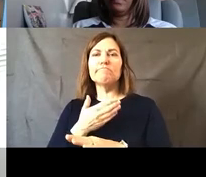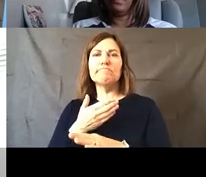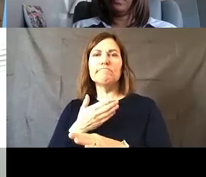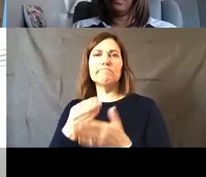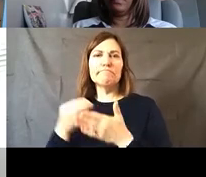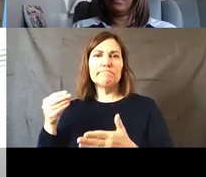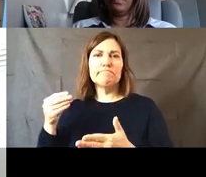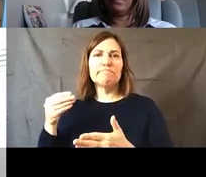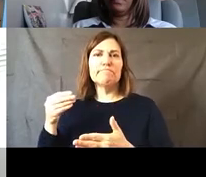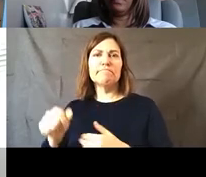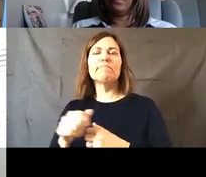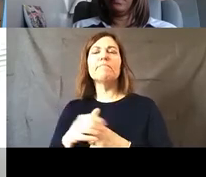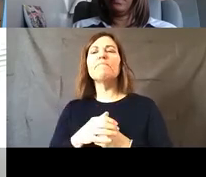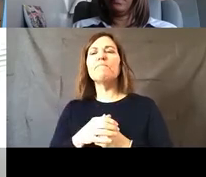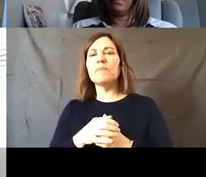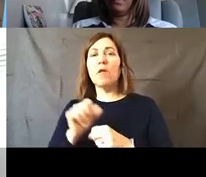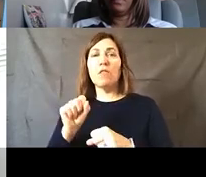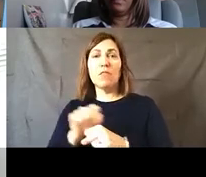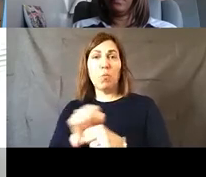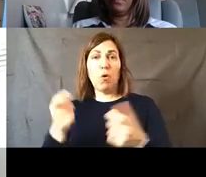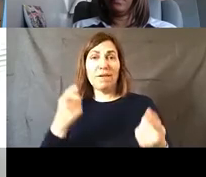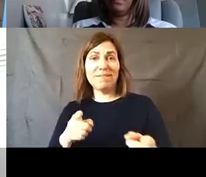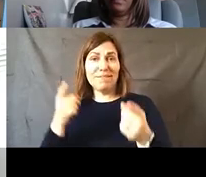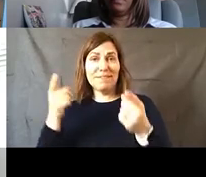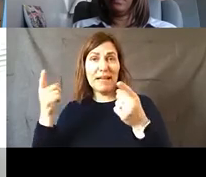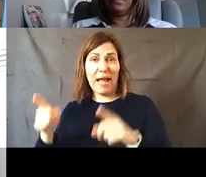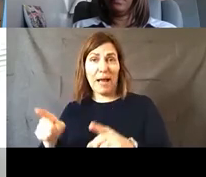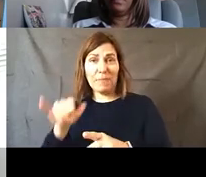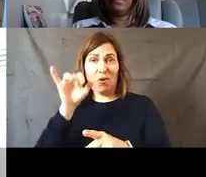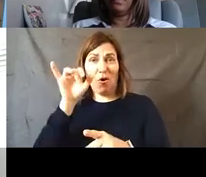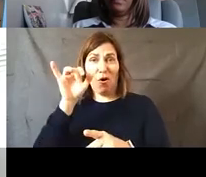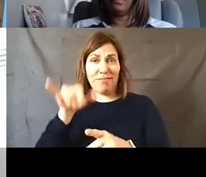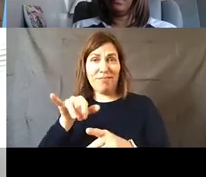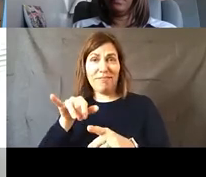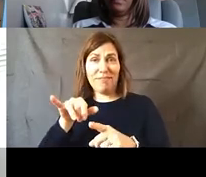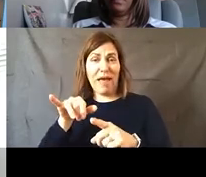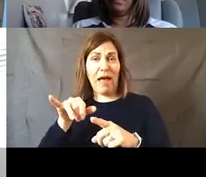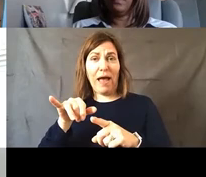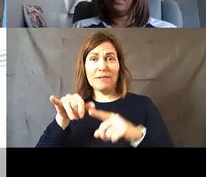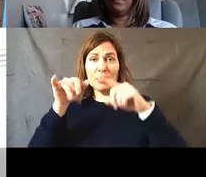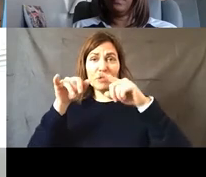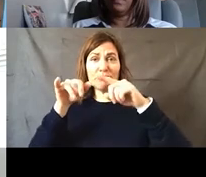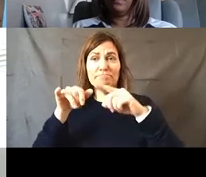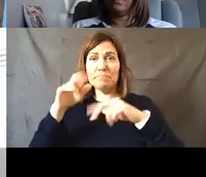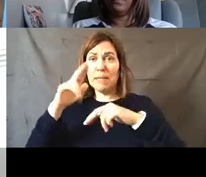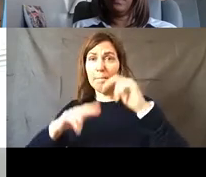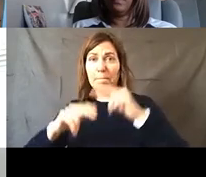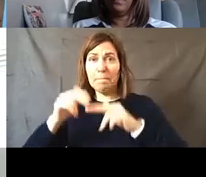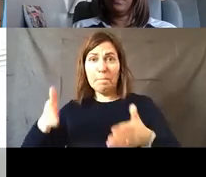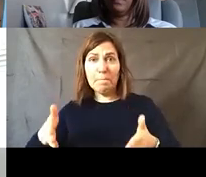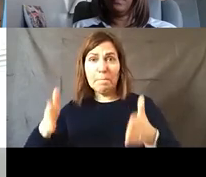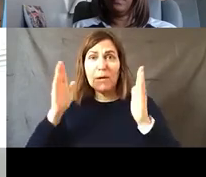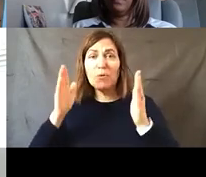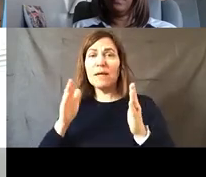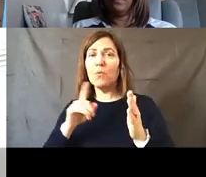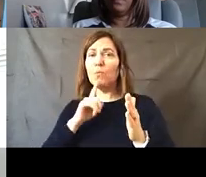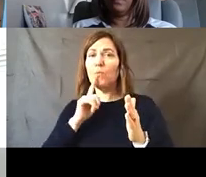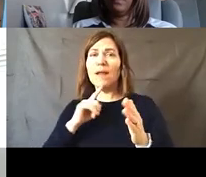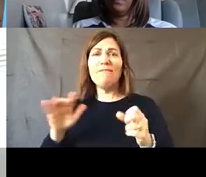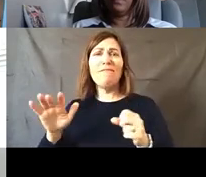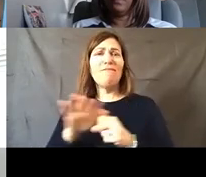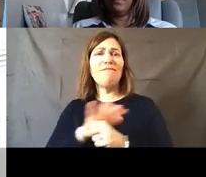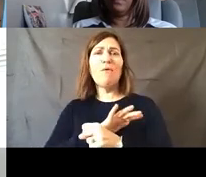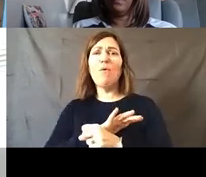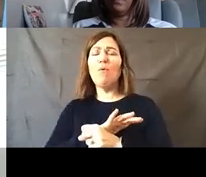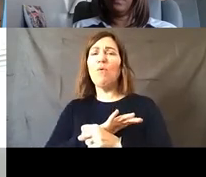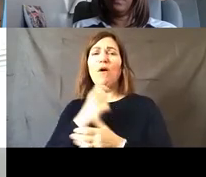the work that was done on the concession stand was completely done at the cost of leadership of the Bears. They funded it